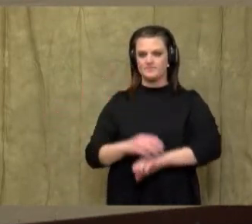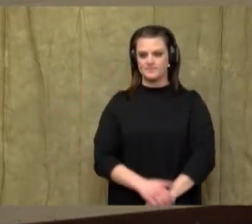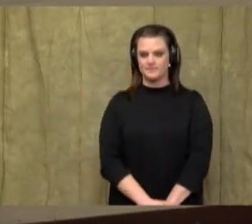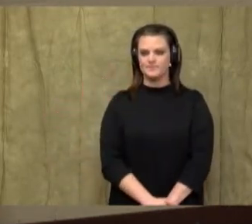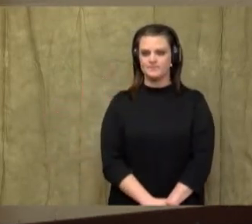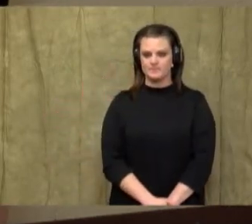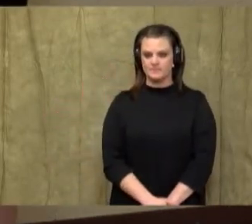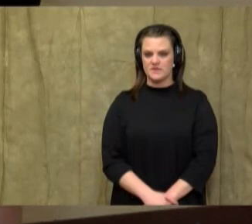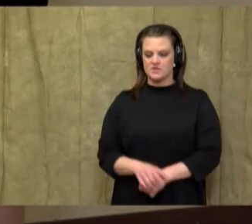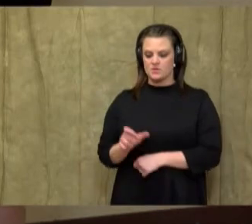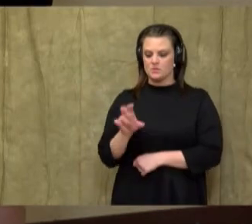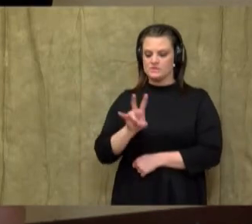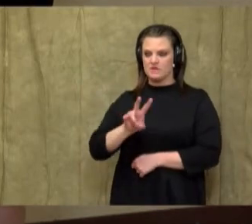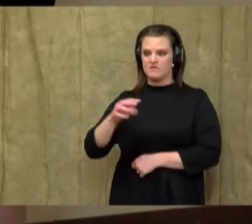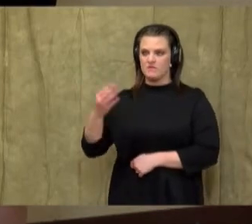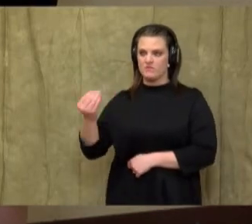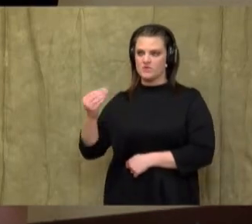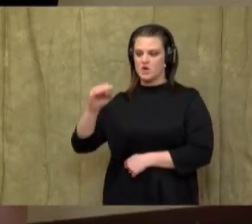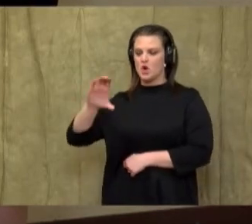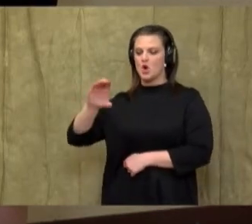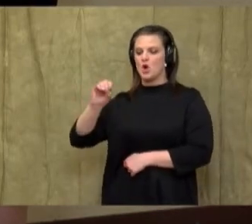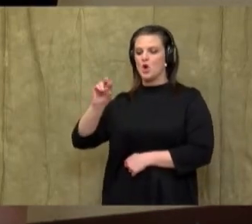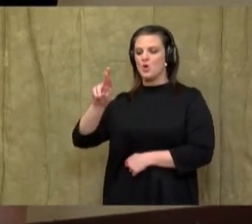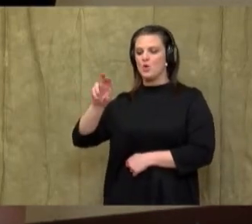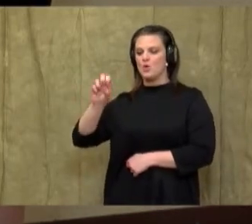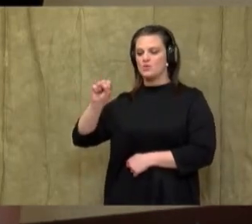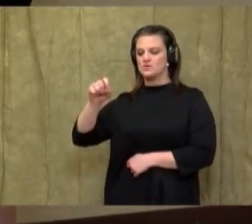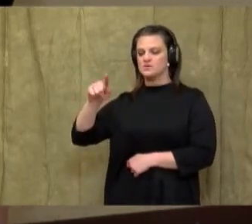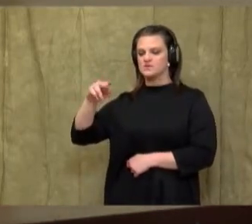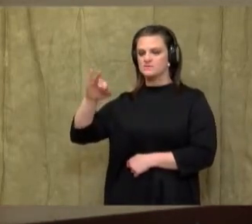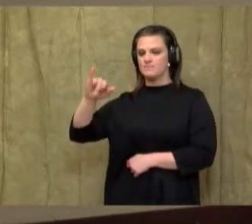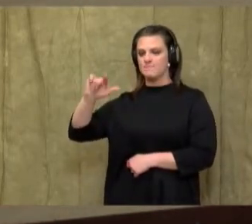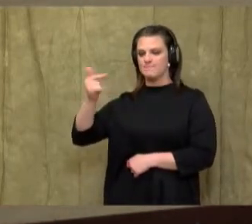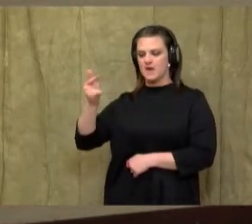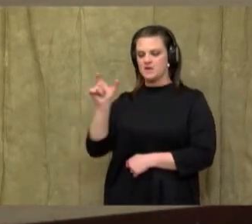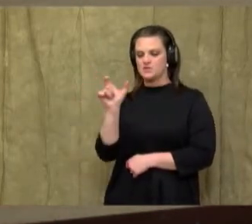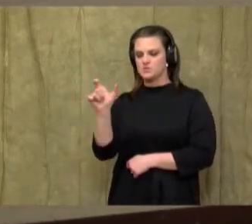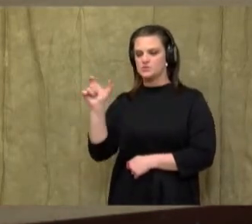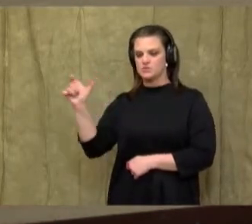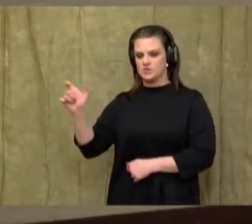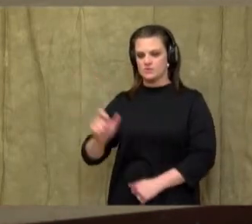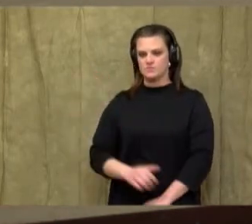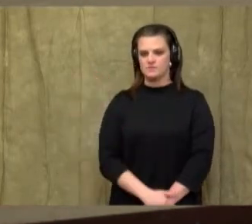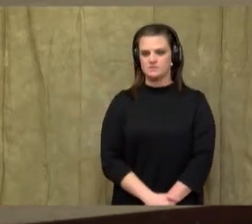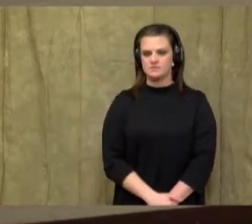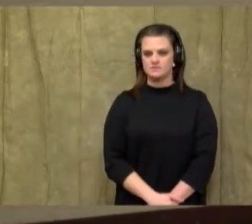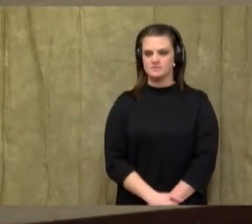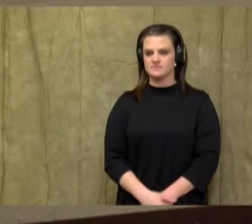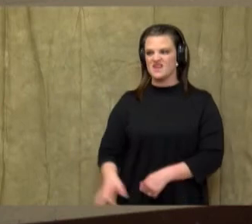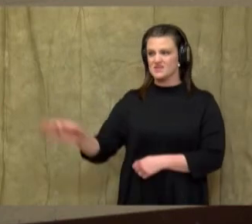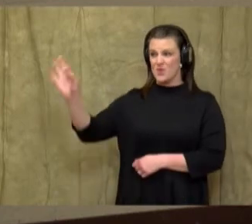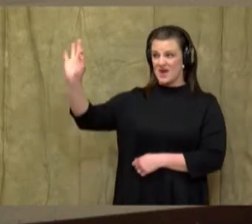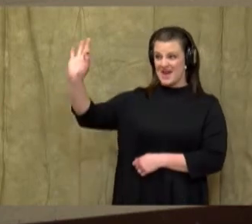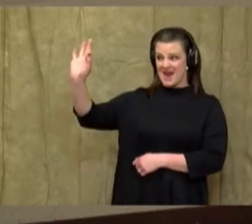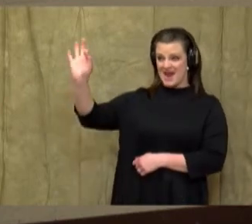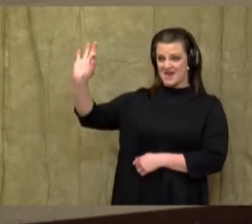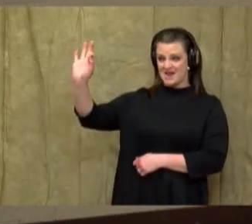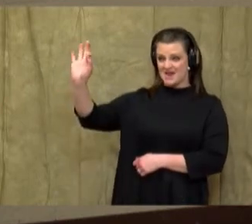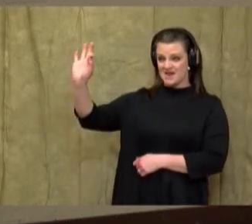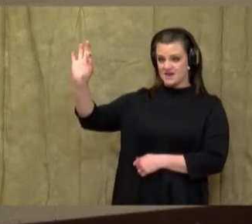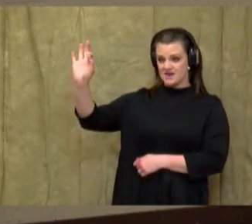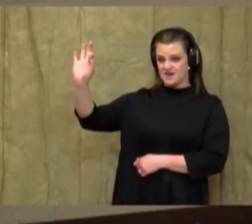14, those are the corresponding terms. What about 9? 9 is half